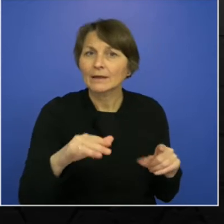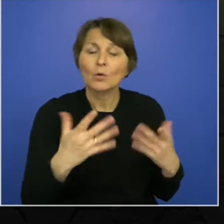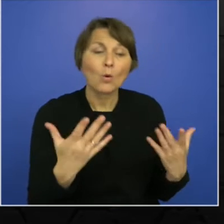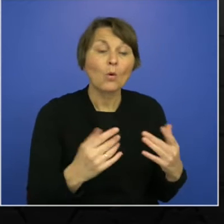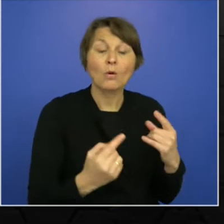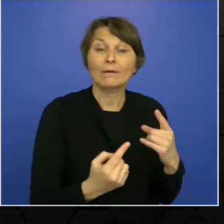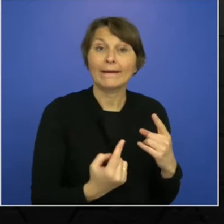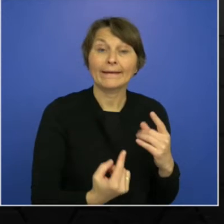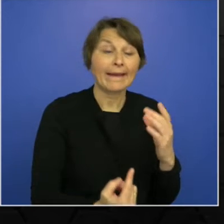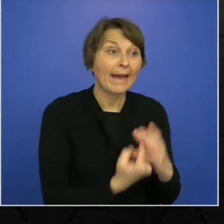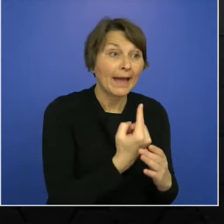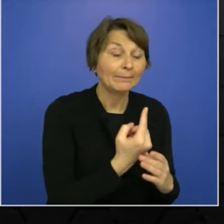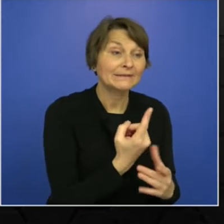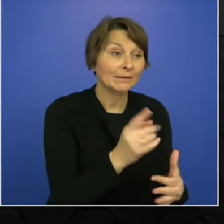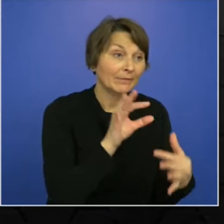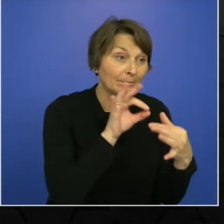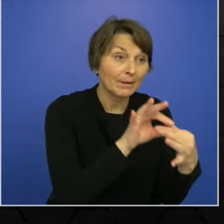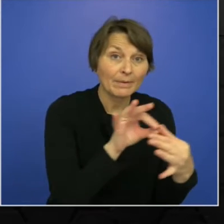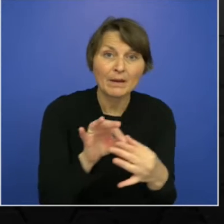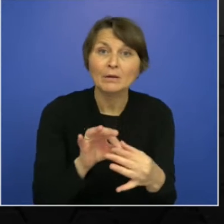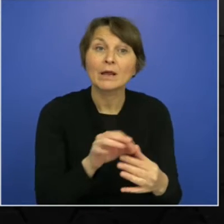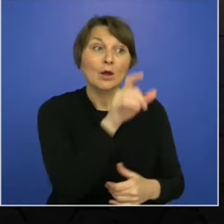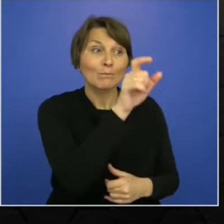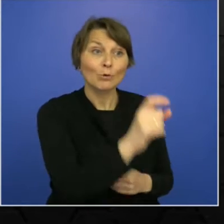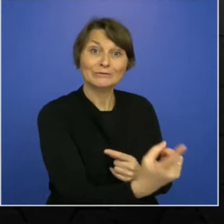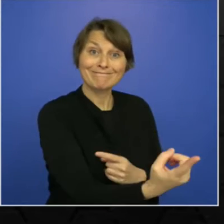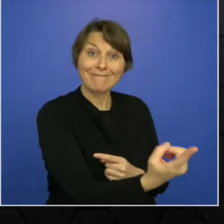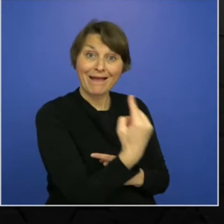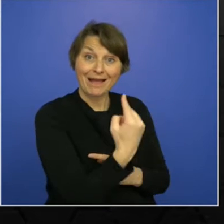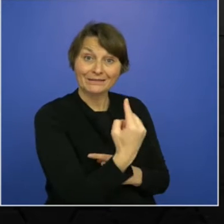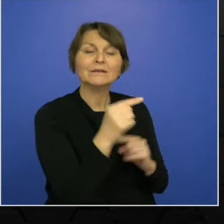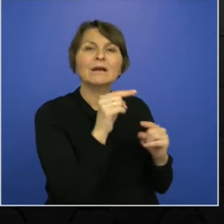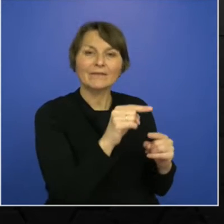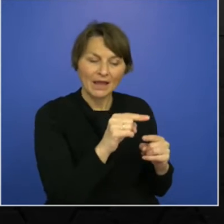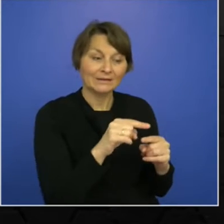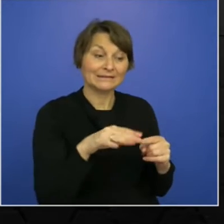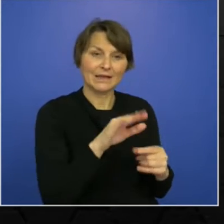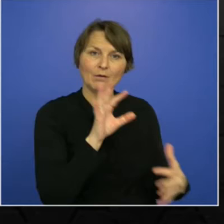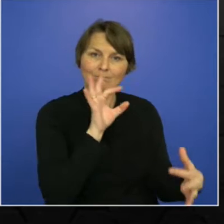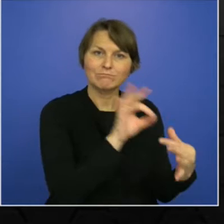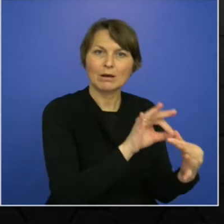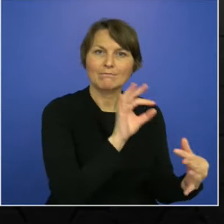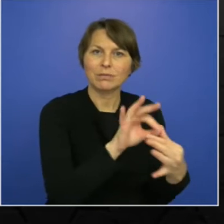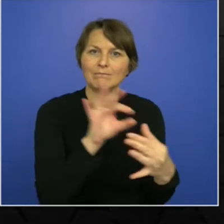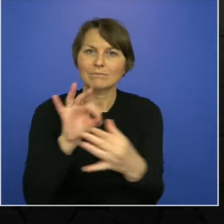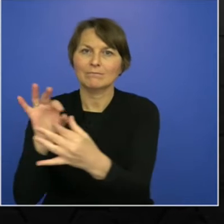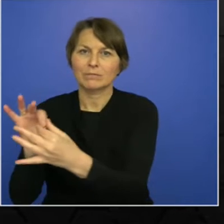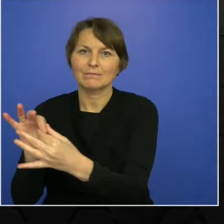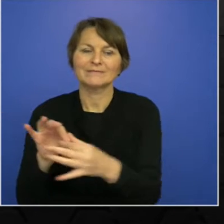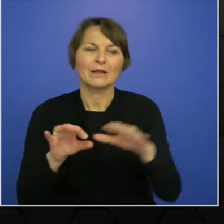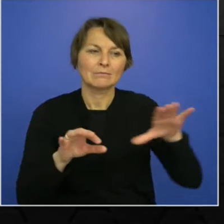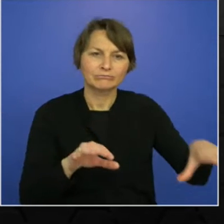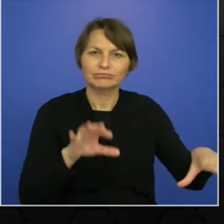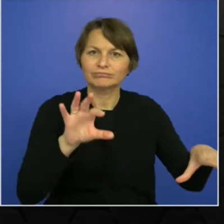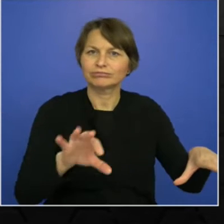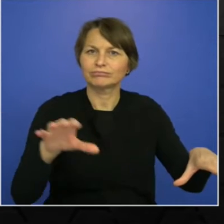user answers some questions, and then the scenario is complete. In the Azure HealthBot service, we have 2